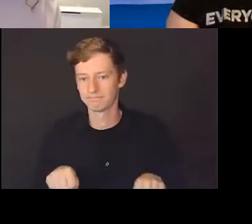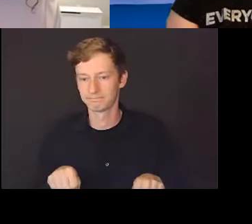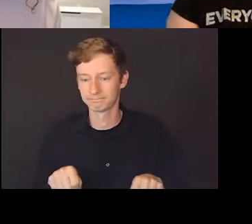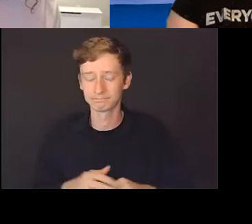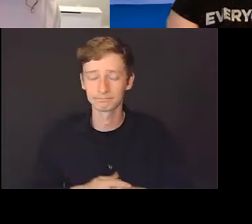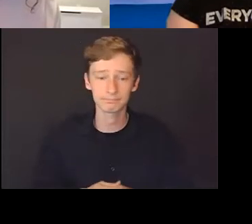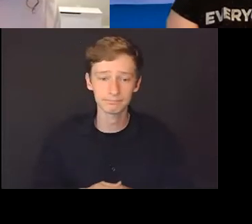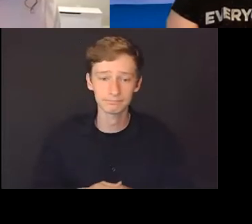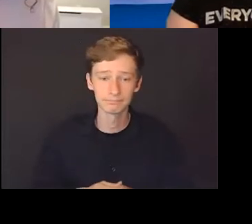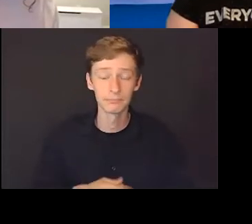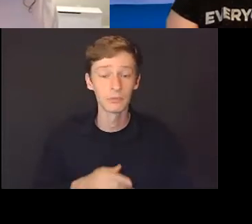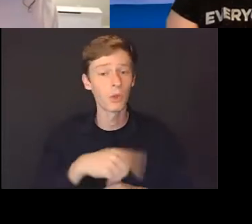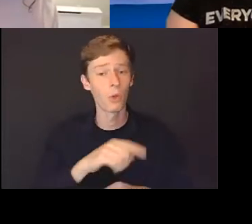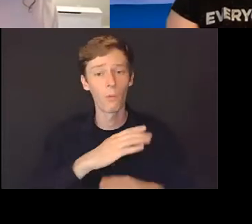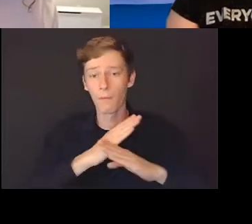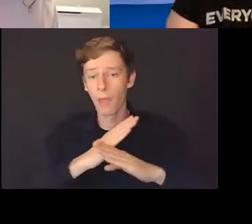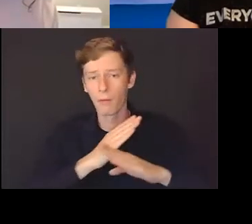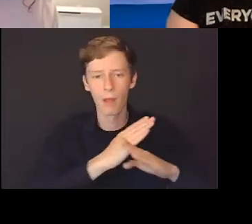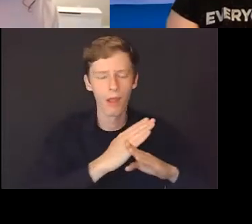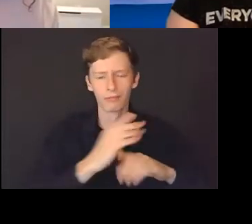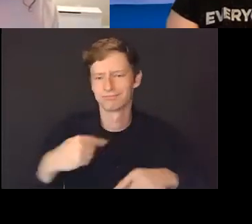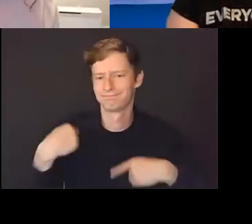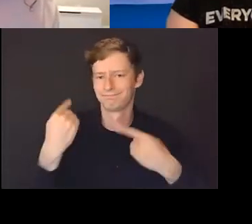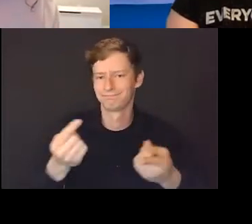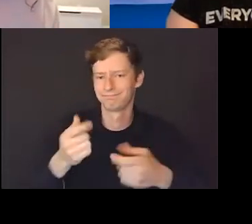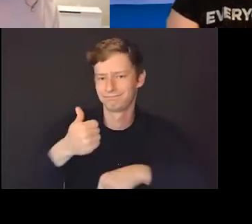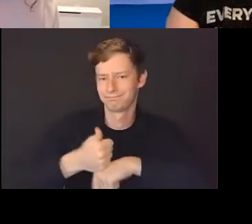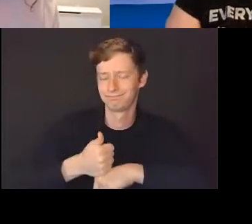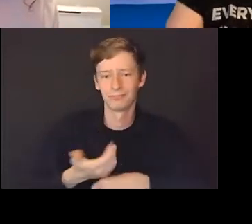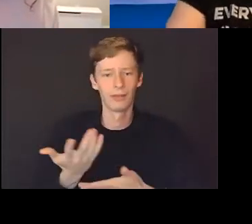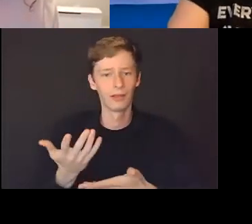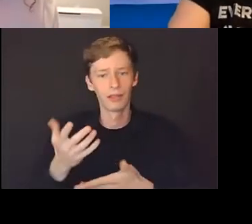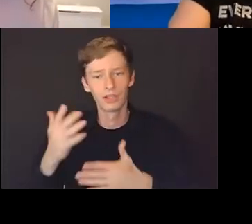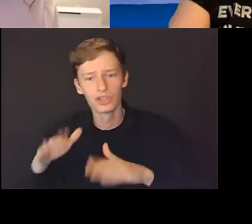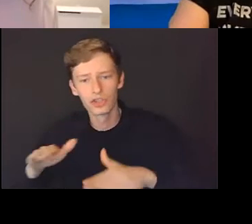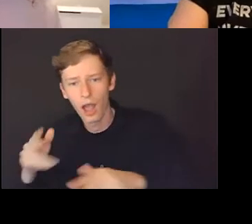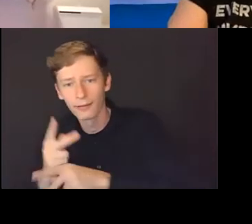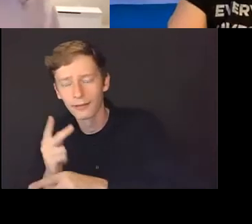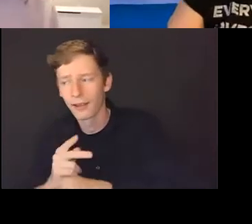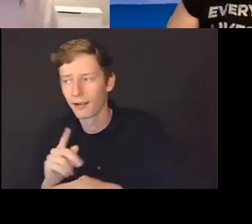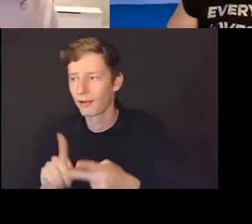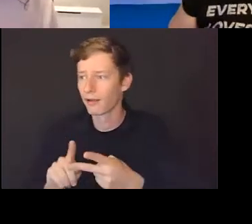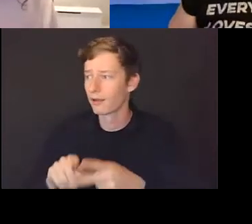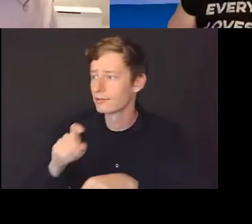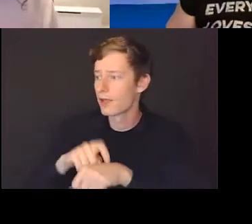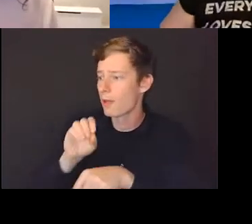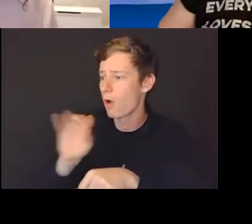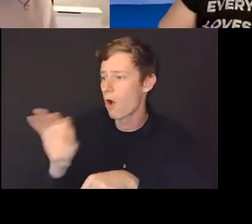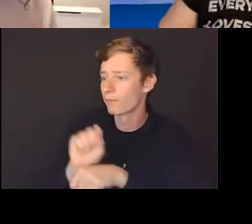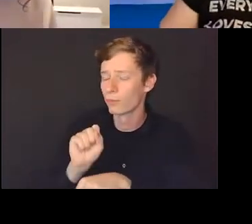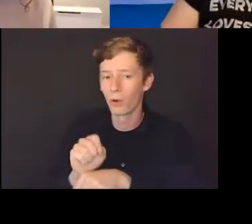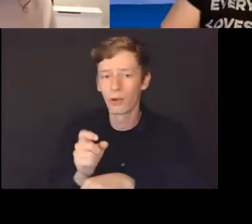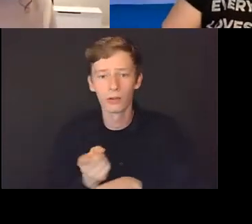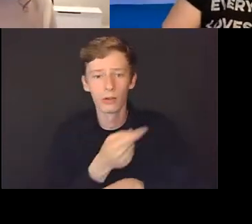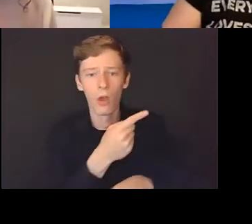have always existed, like finding childcare, taking time off work, and navigating the cost of transportation and lodging associated